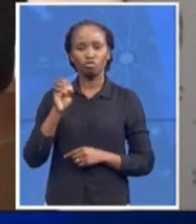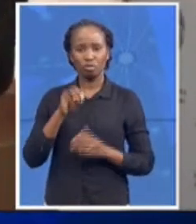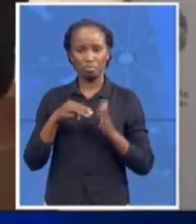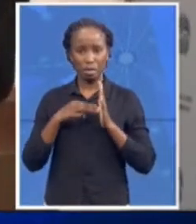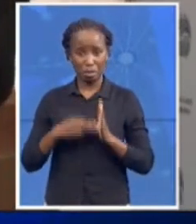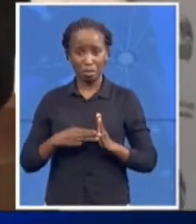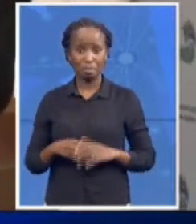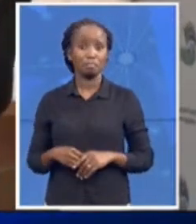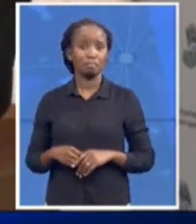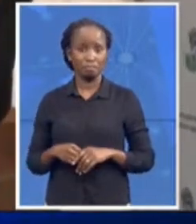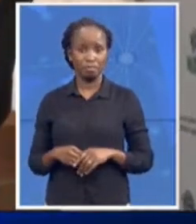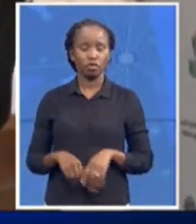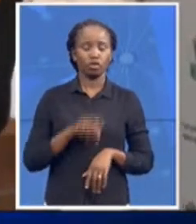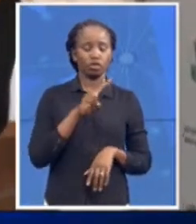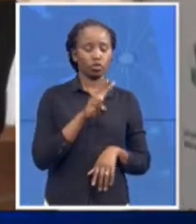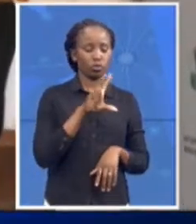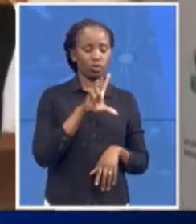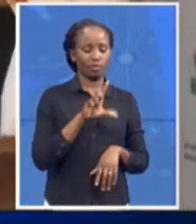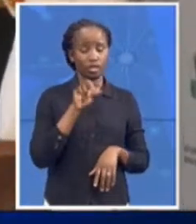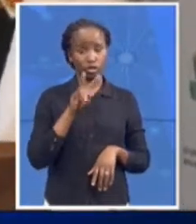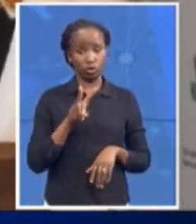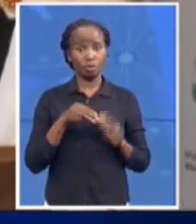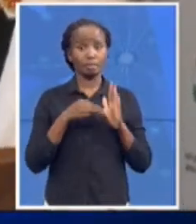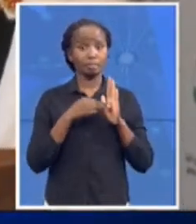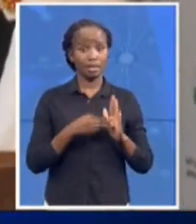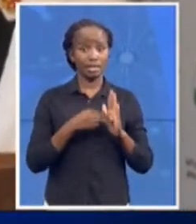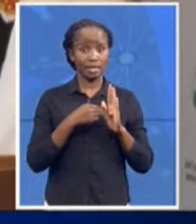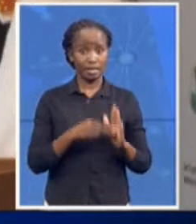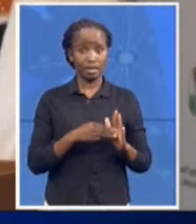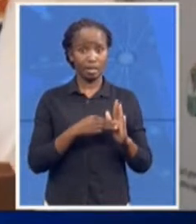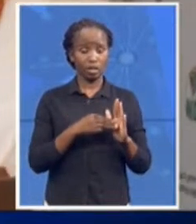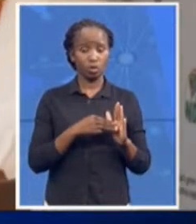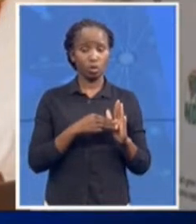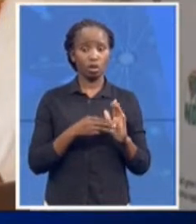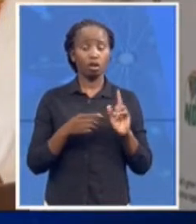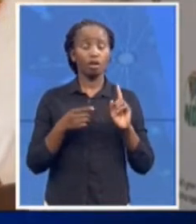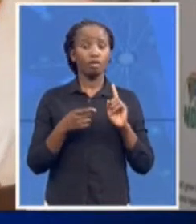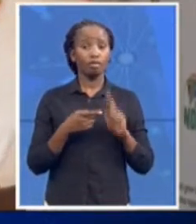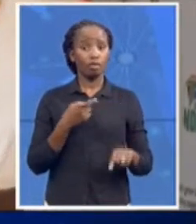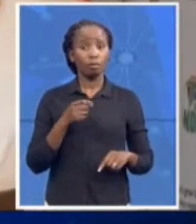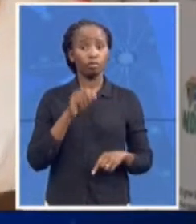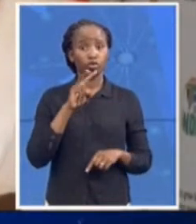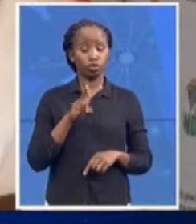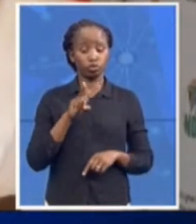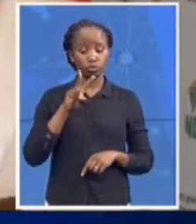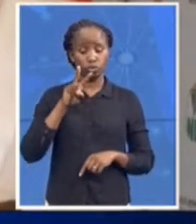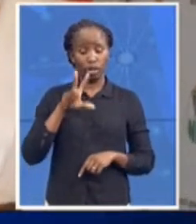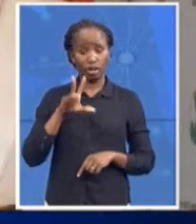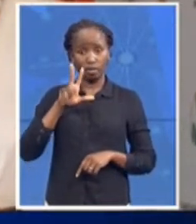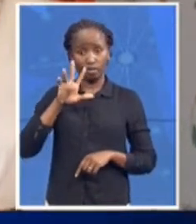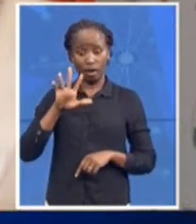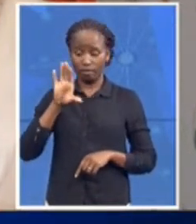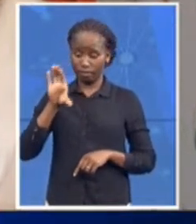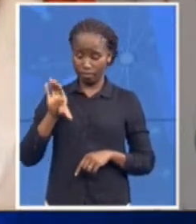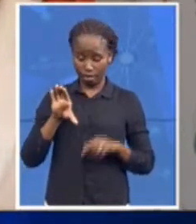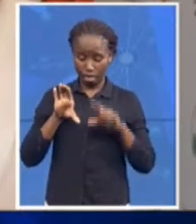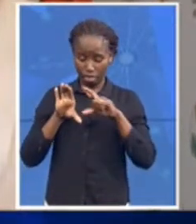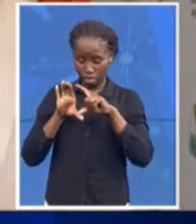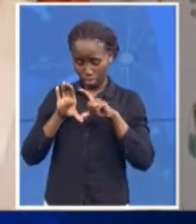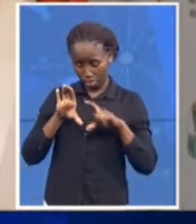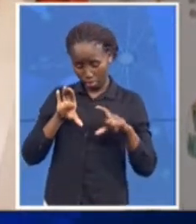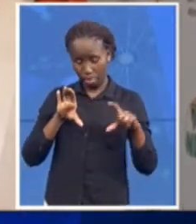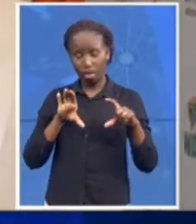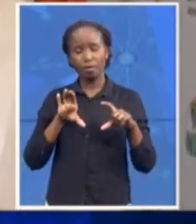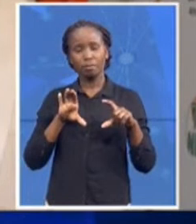272 million of the 285 that was earmarked for disbursement is in the hands